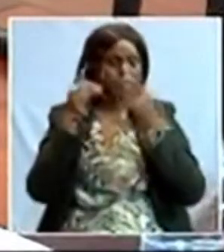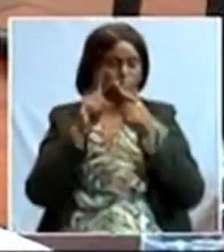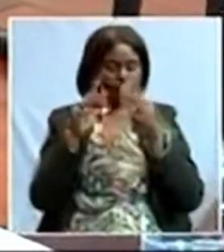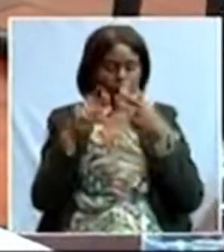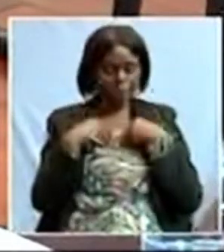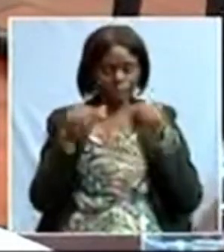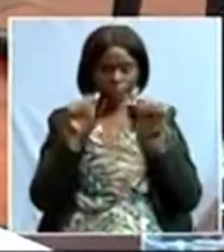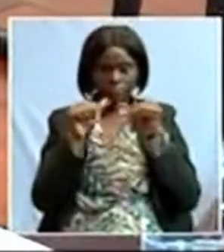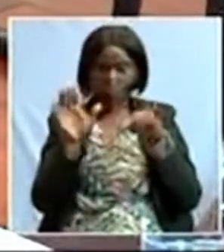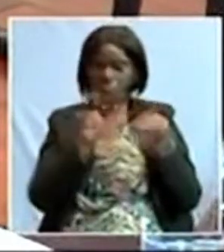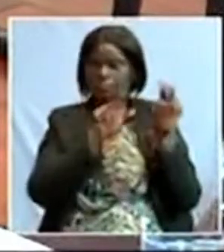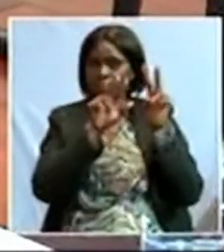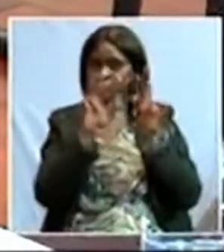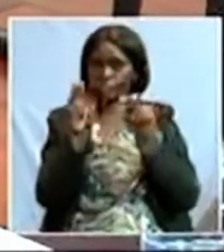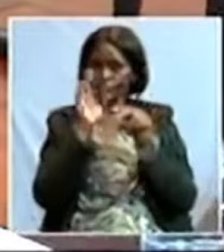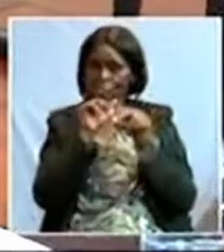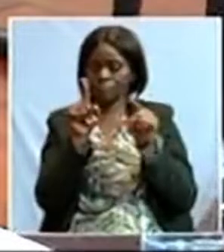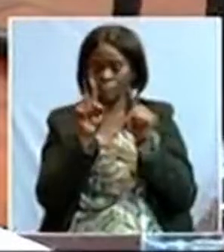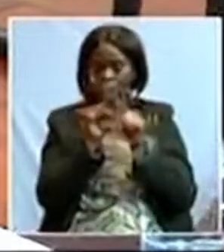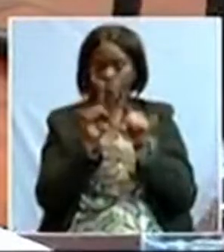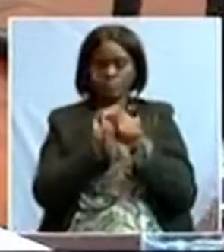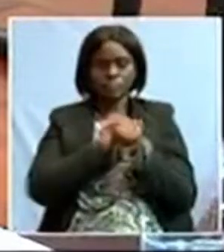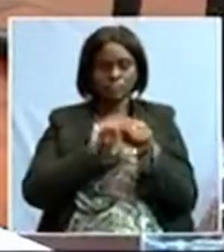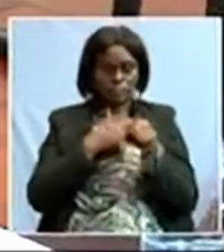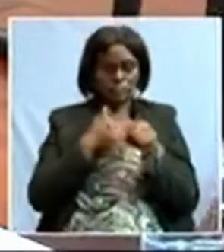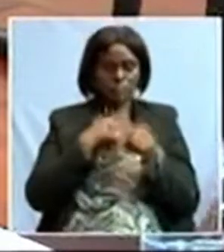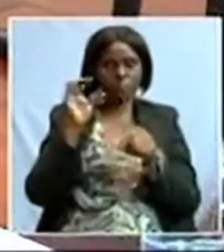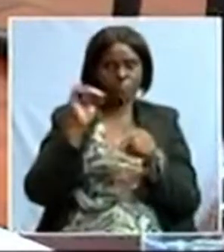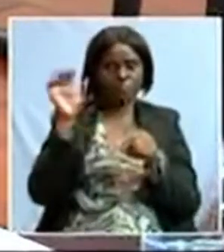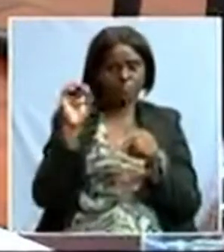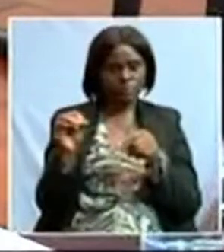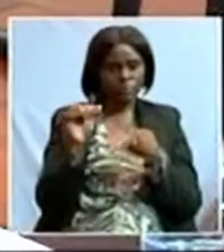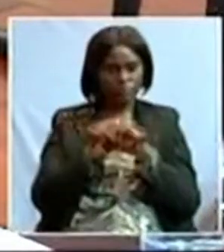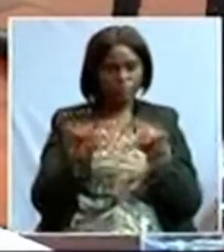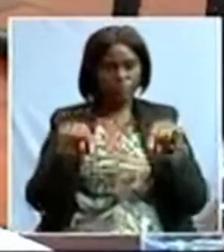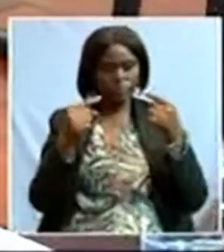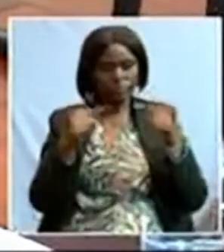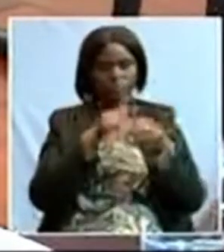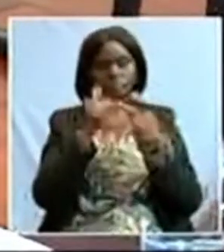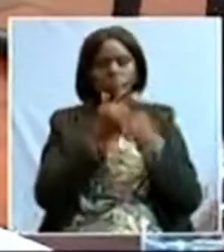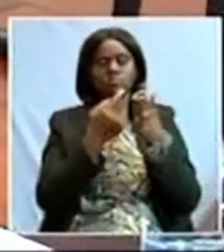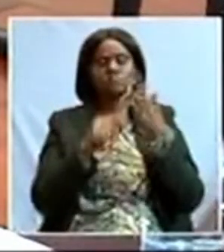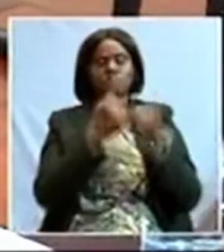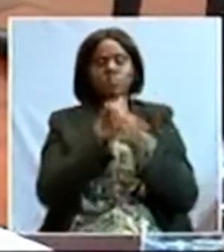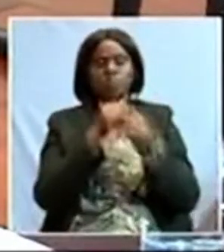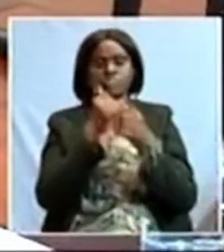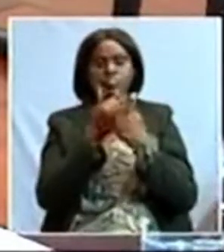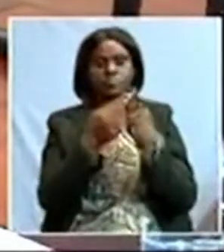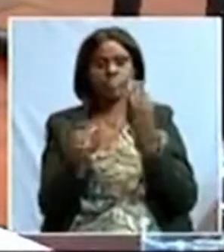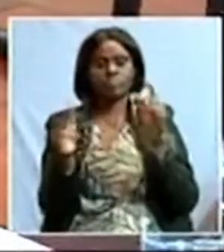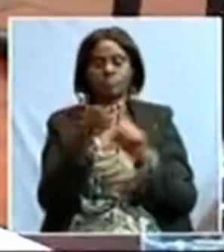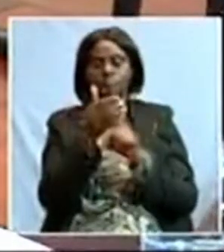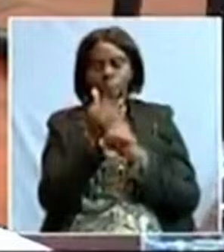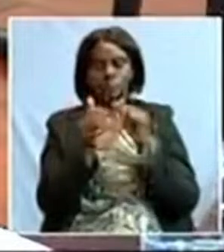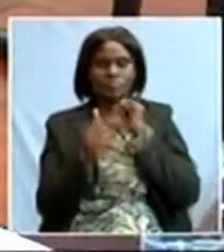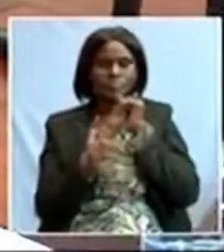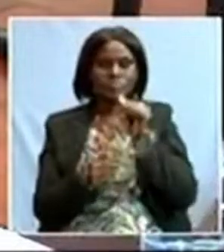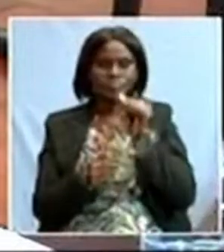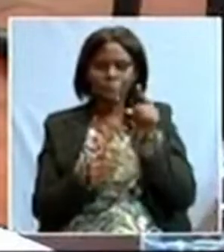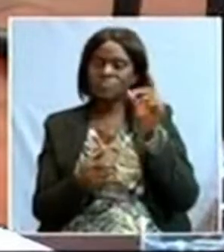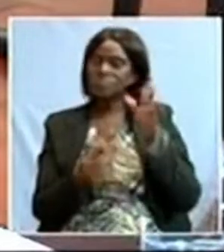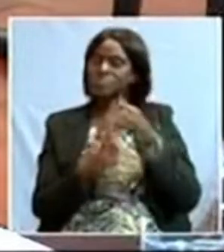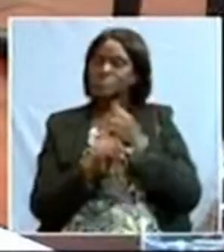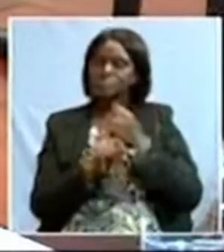acknowledge the auditor's observation and regrets that 0% in the dispute resolution were